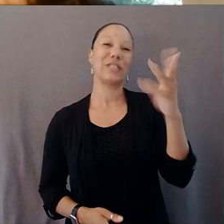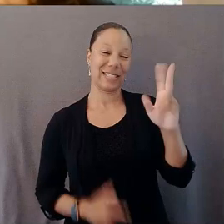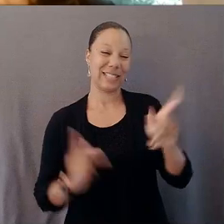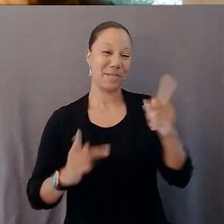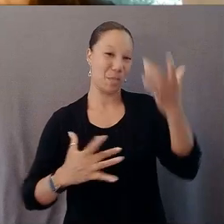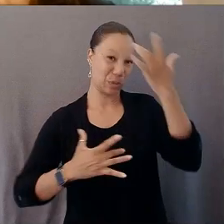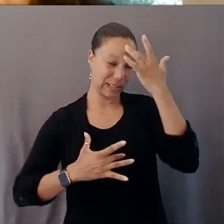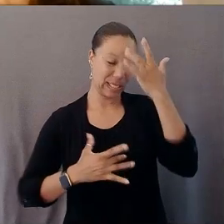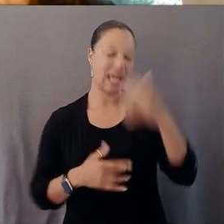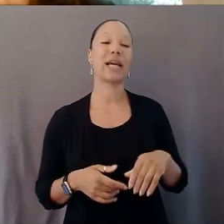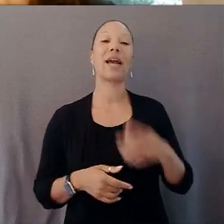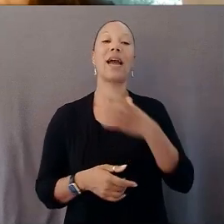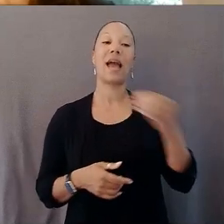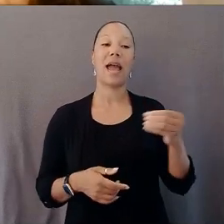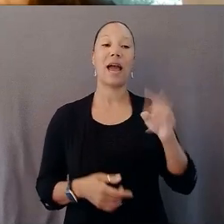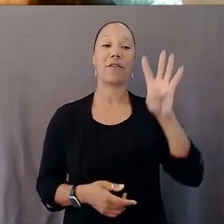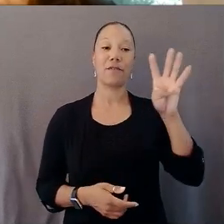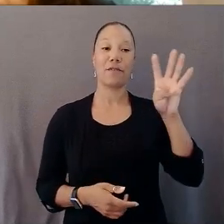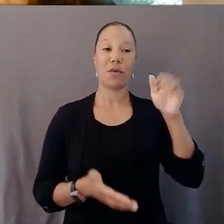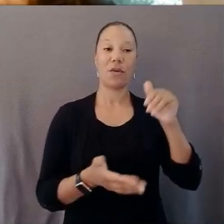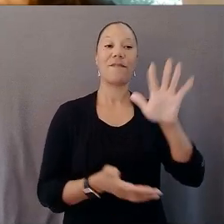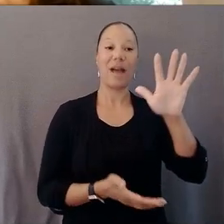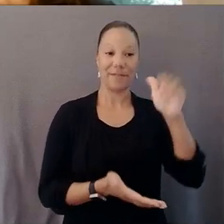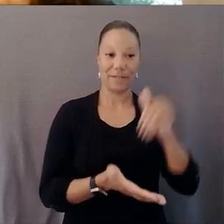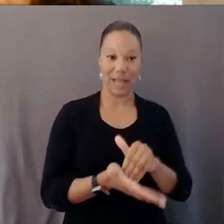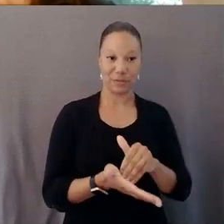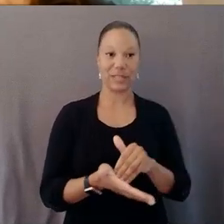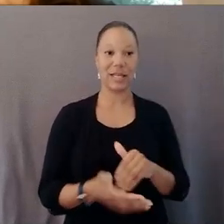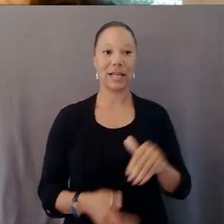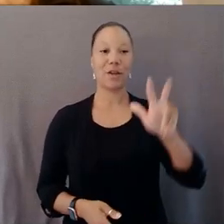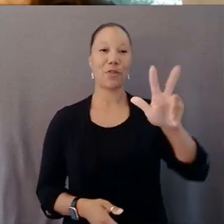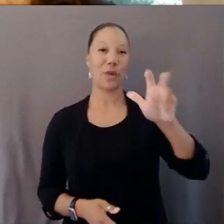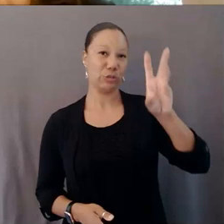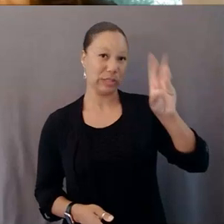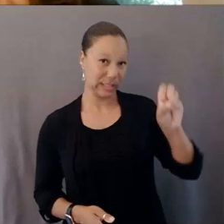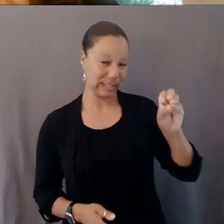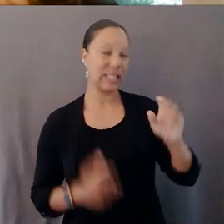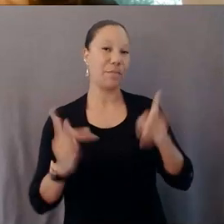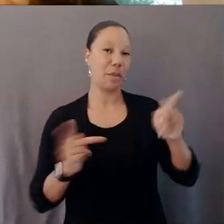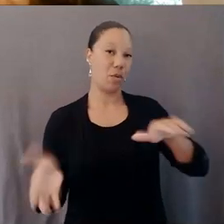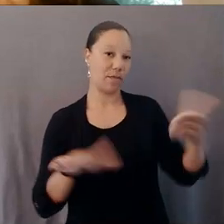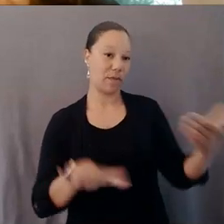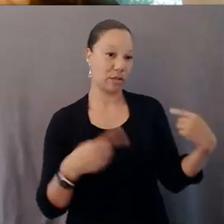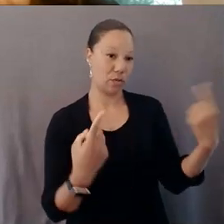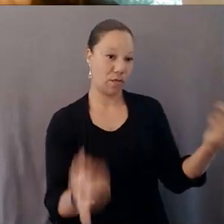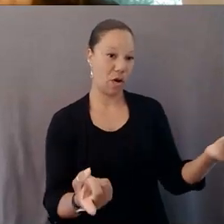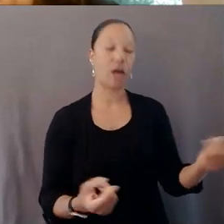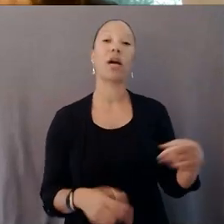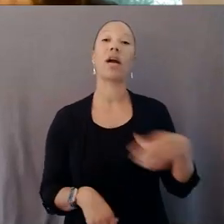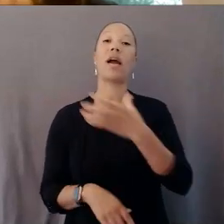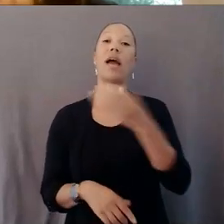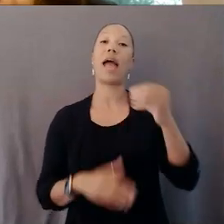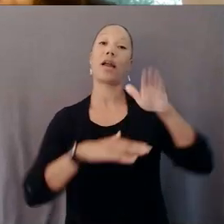5,360 deaths. More than 3.1 million people have been tested. Yeah. As of this morning,